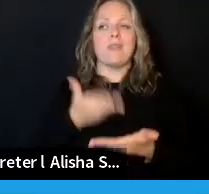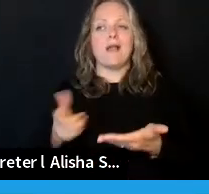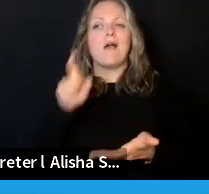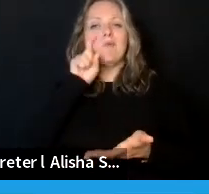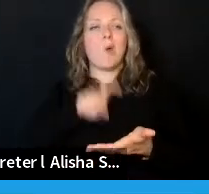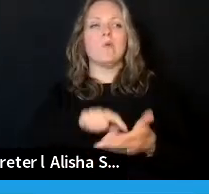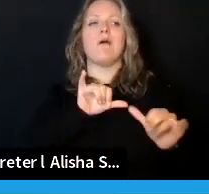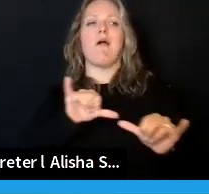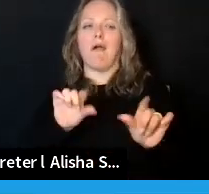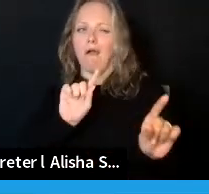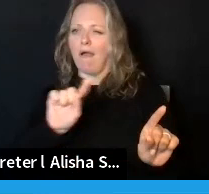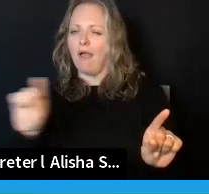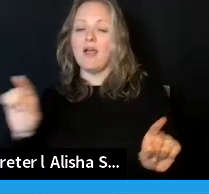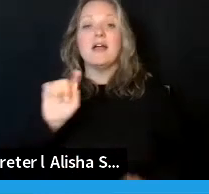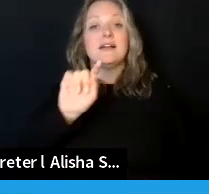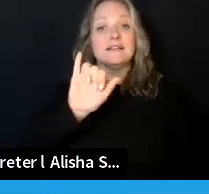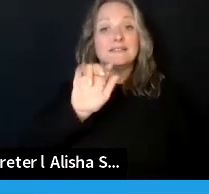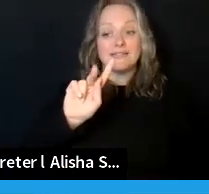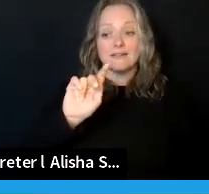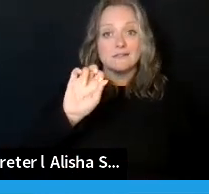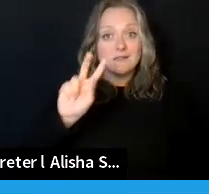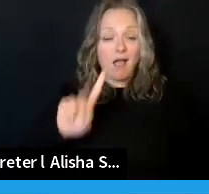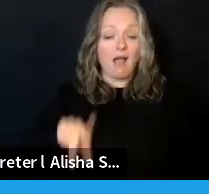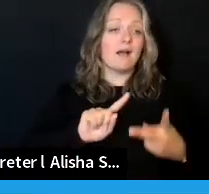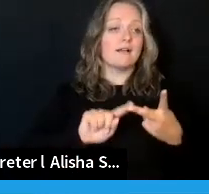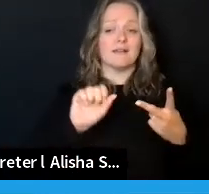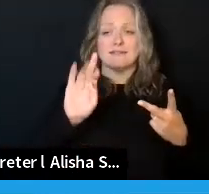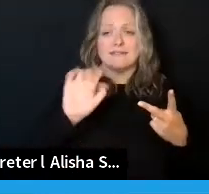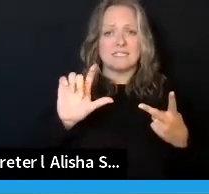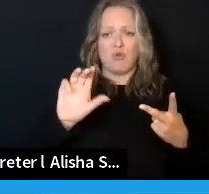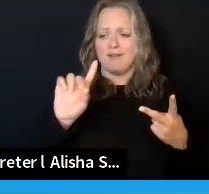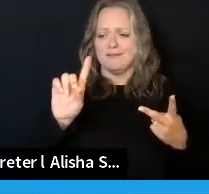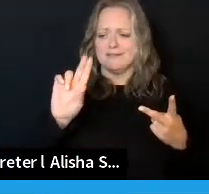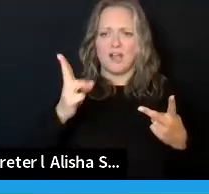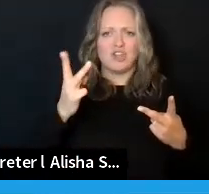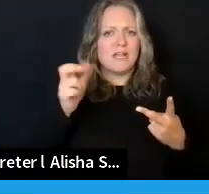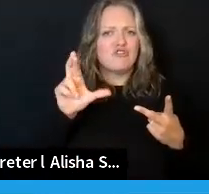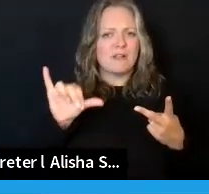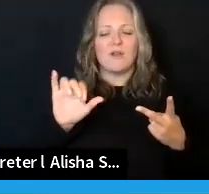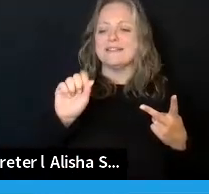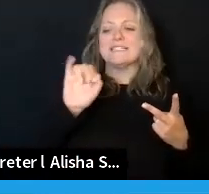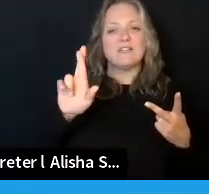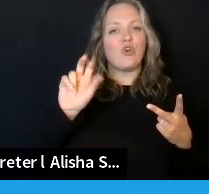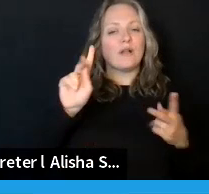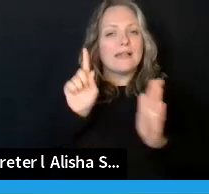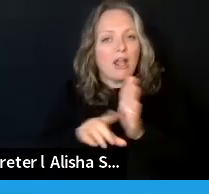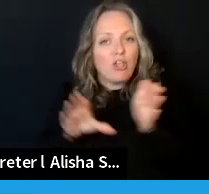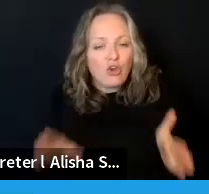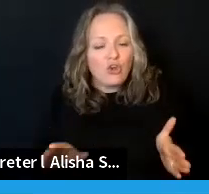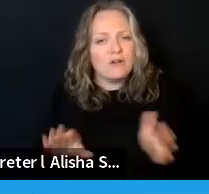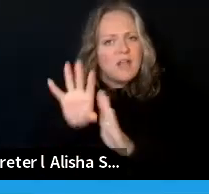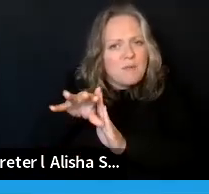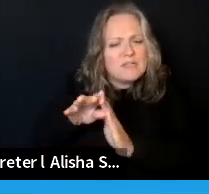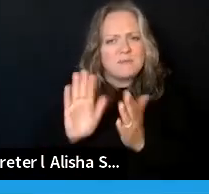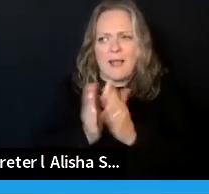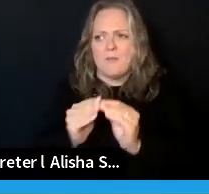TikTok and serial killer documentaries have become more popular is the details of what it's